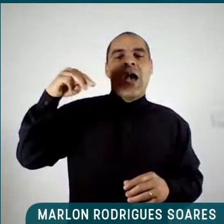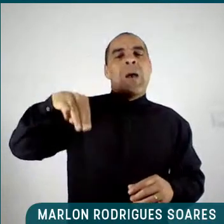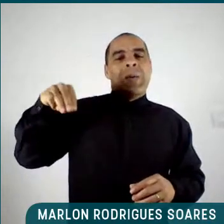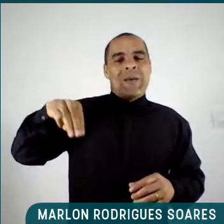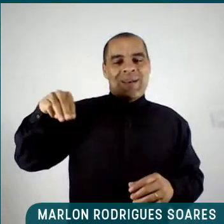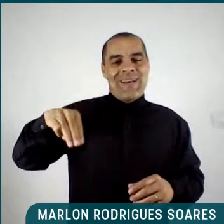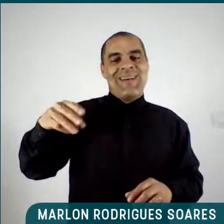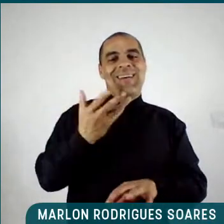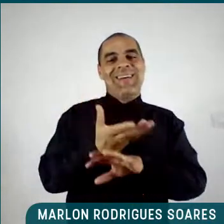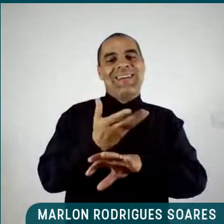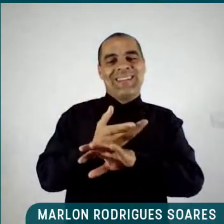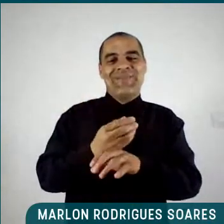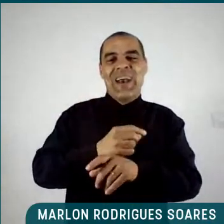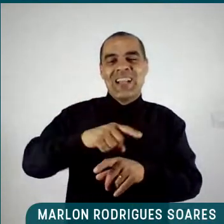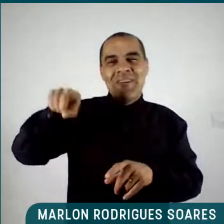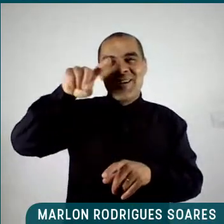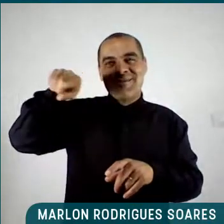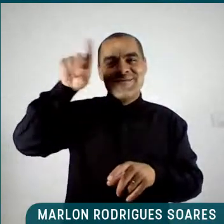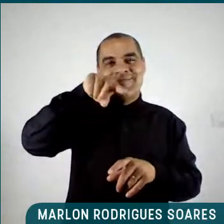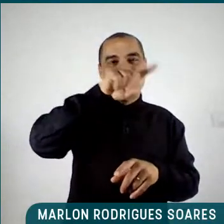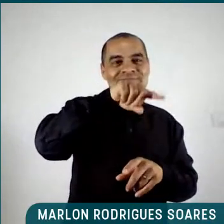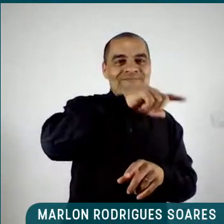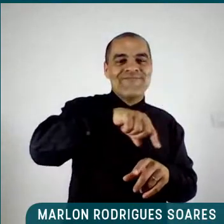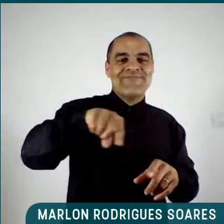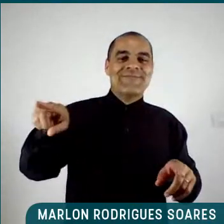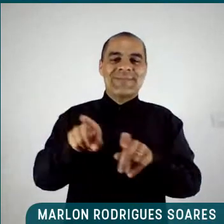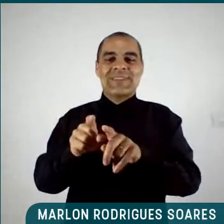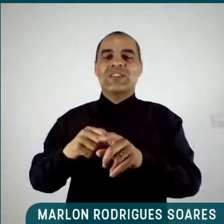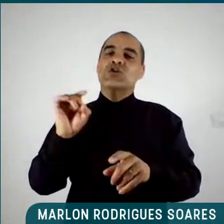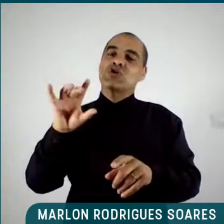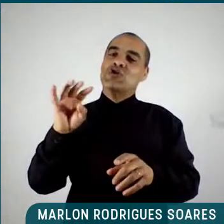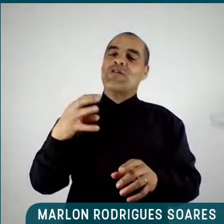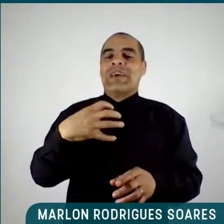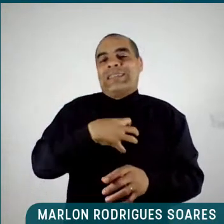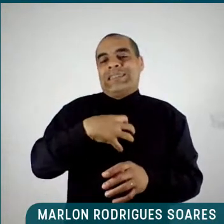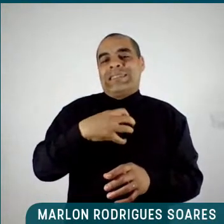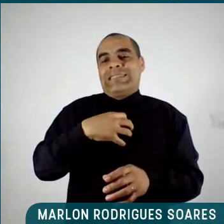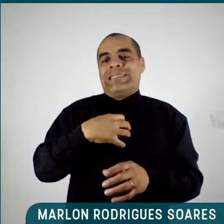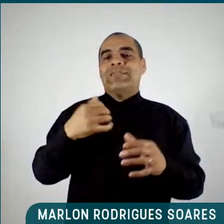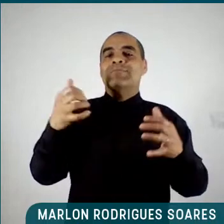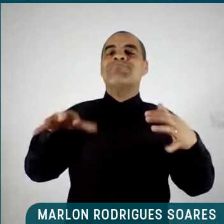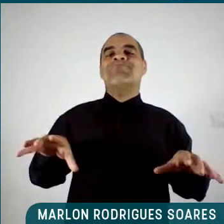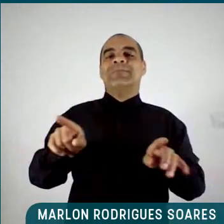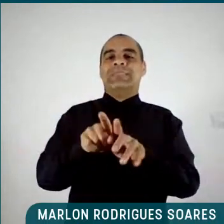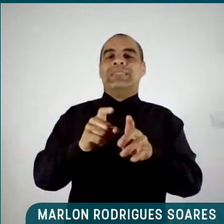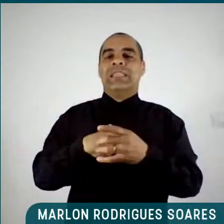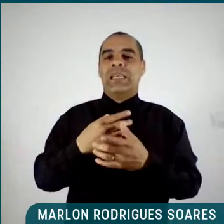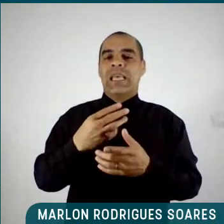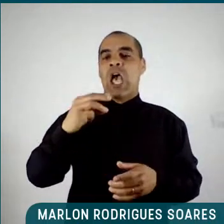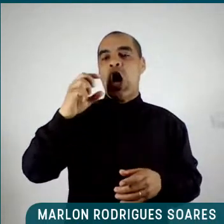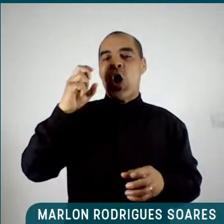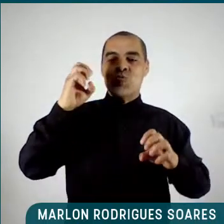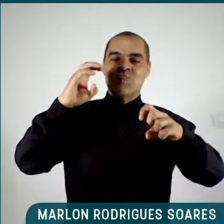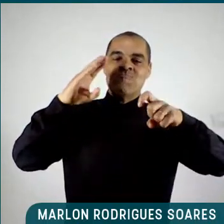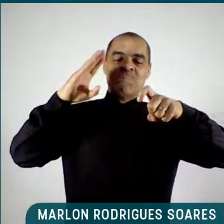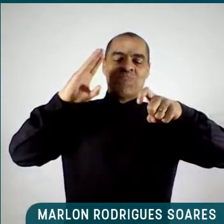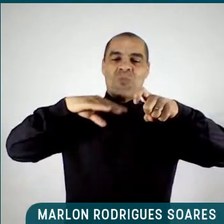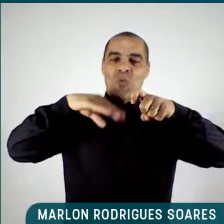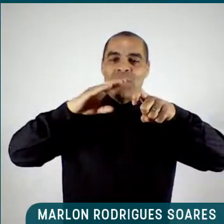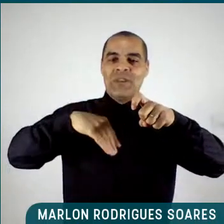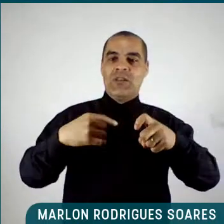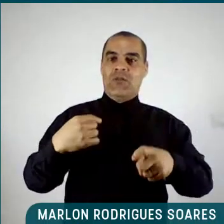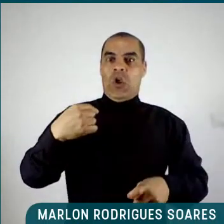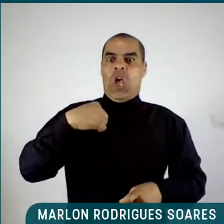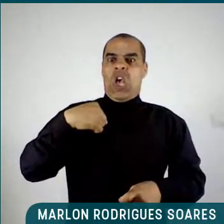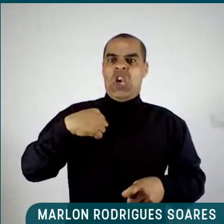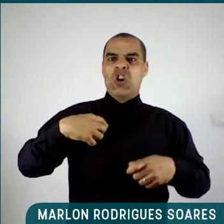think like, like são mais mathematics, and there difíceis, was several né, de circles realizar, that we have to porque put são together. muitas pessoas, We praticamente ninguém have consegue fazer tudo